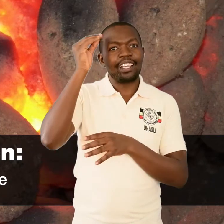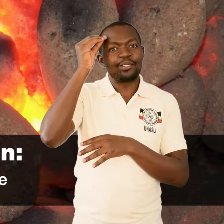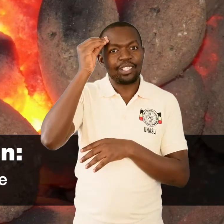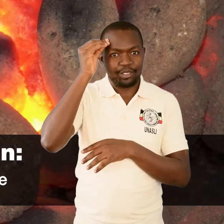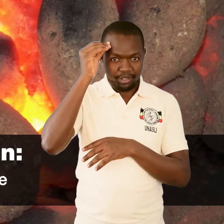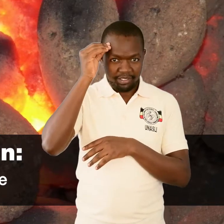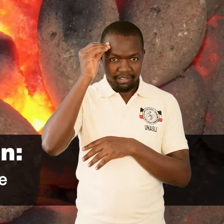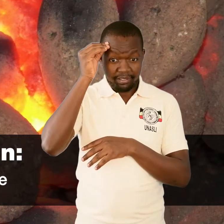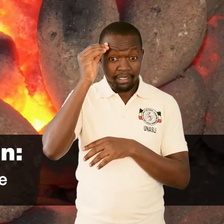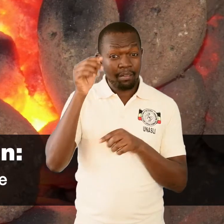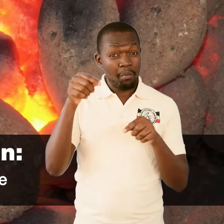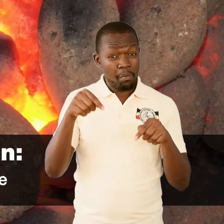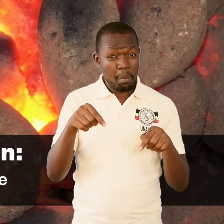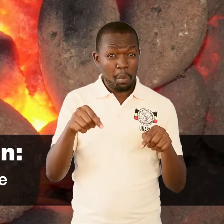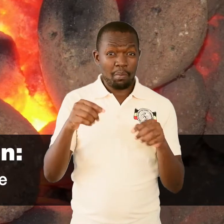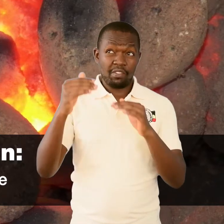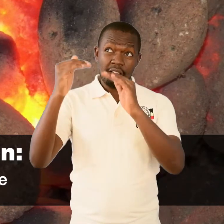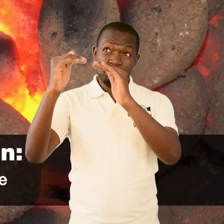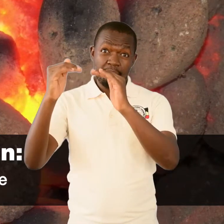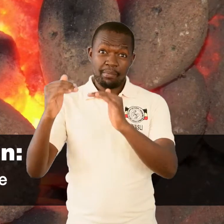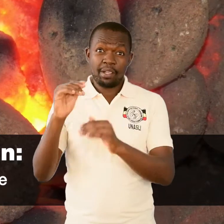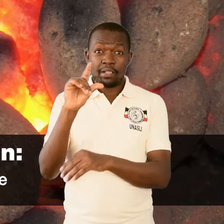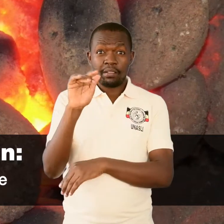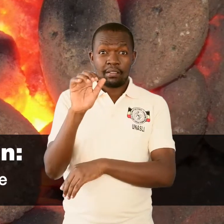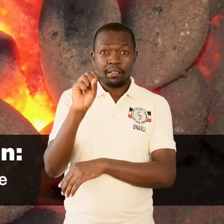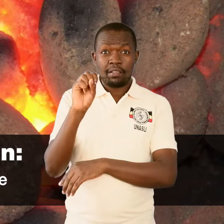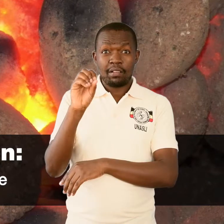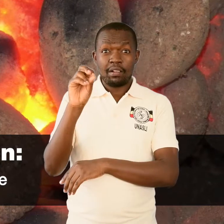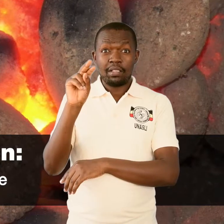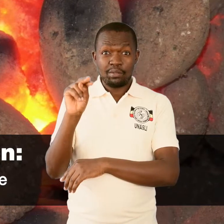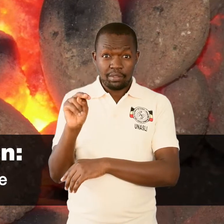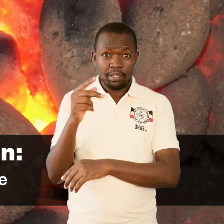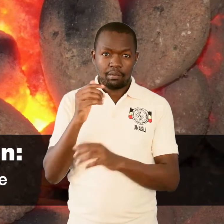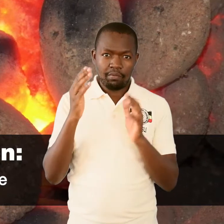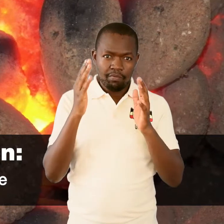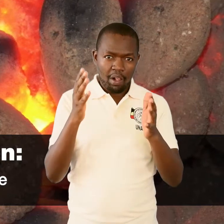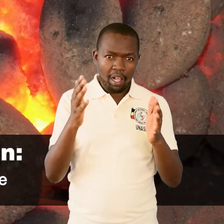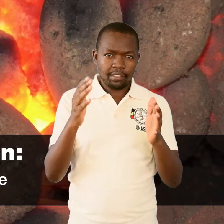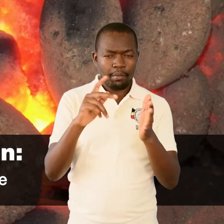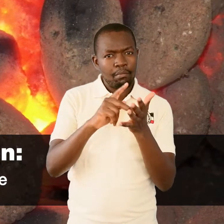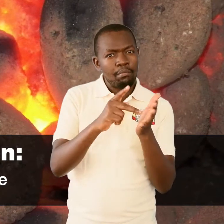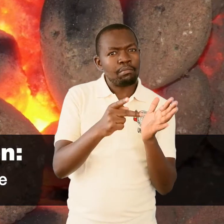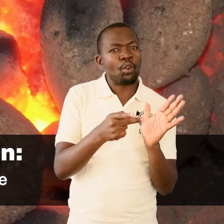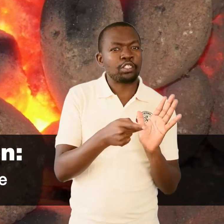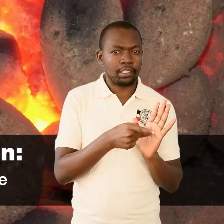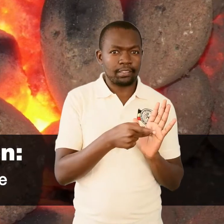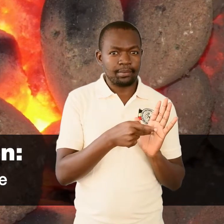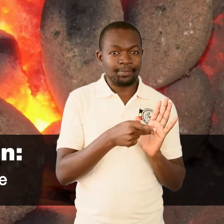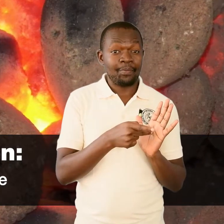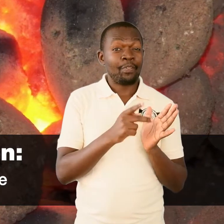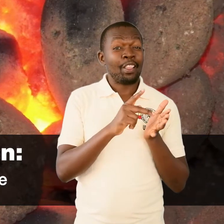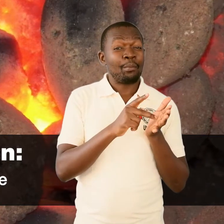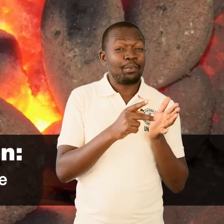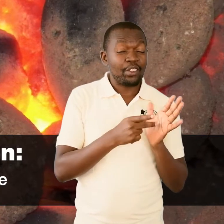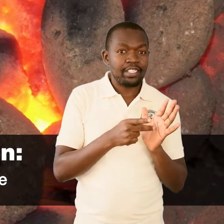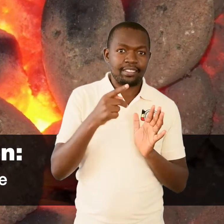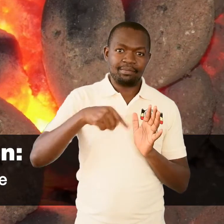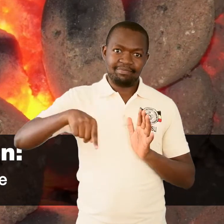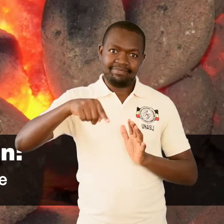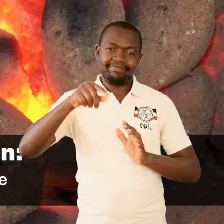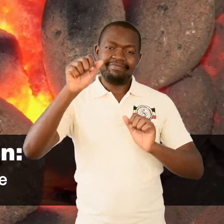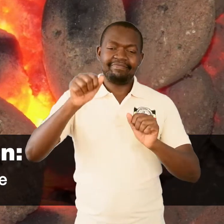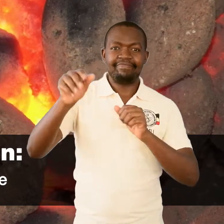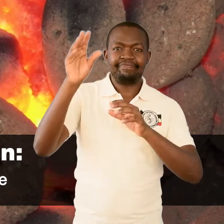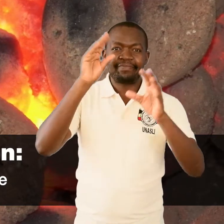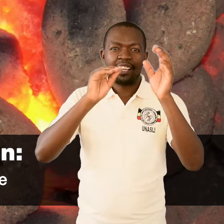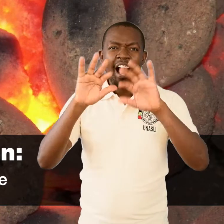and in this lesson we are going to handle a project. In this project you are going to learn how to make